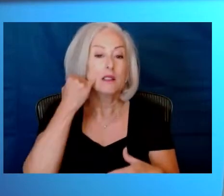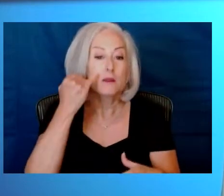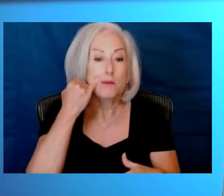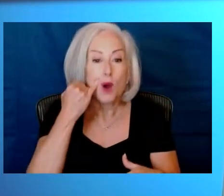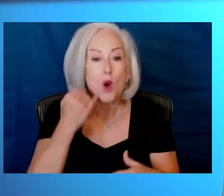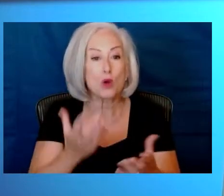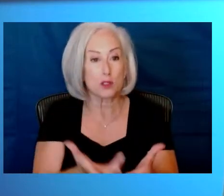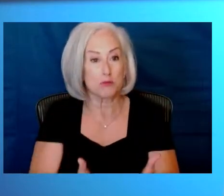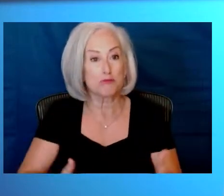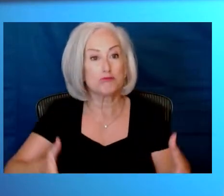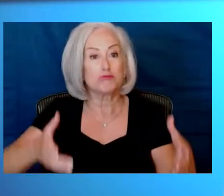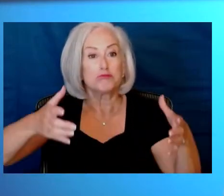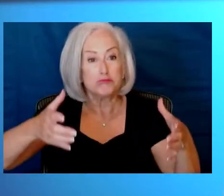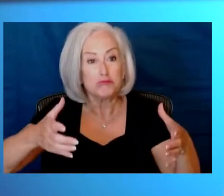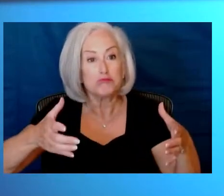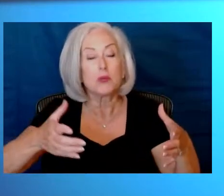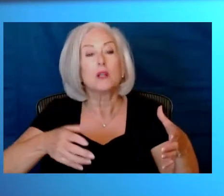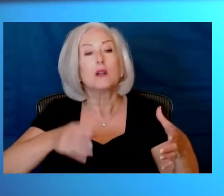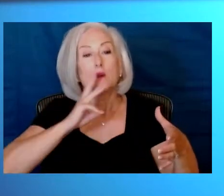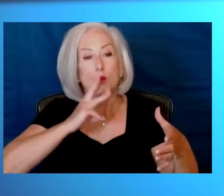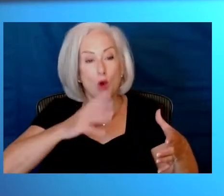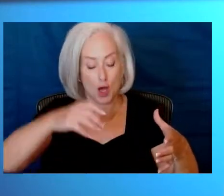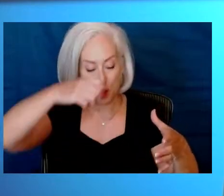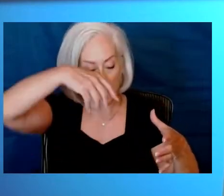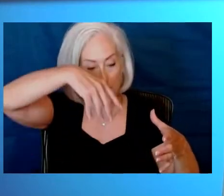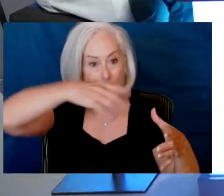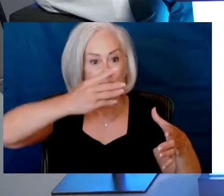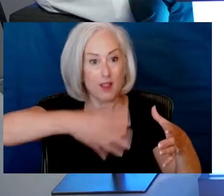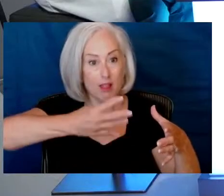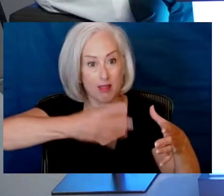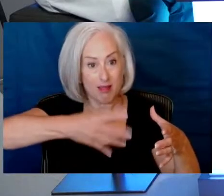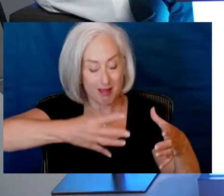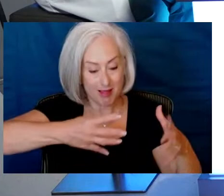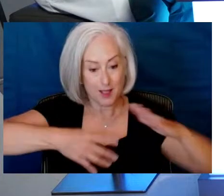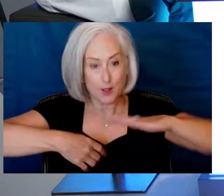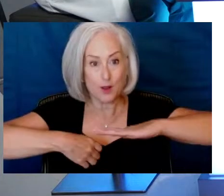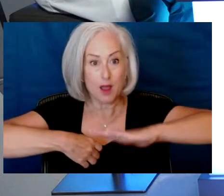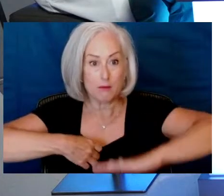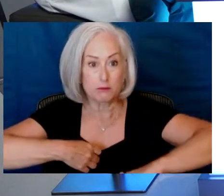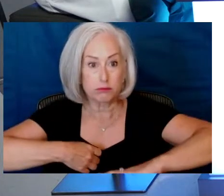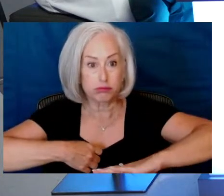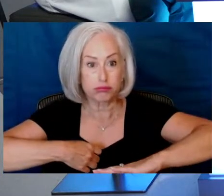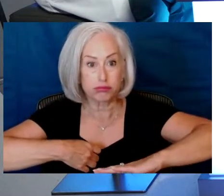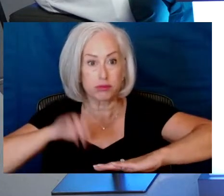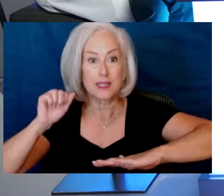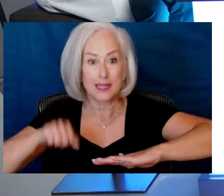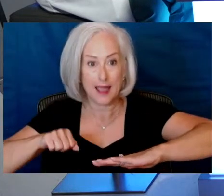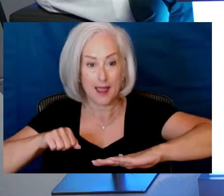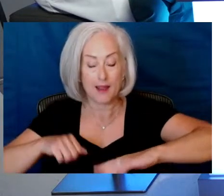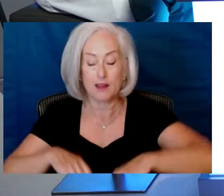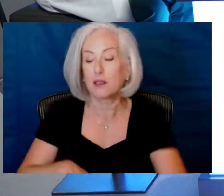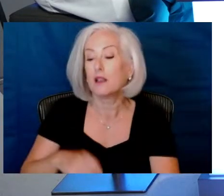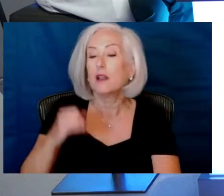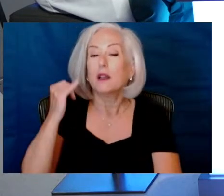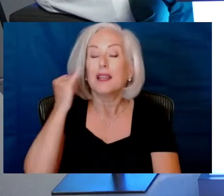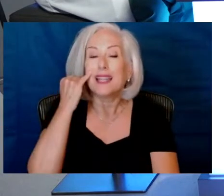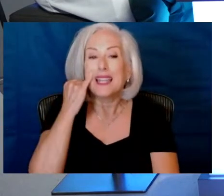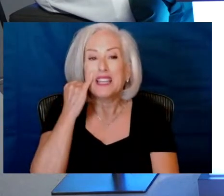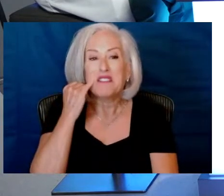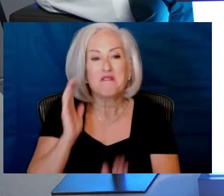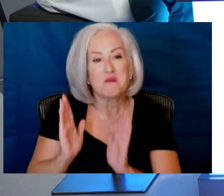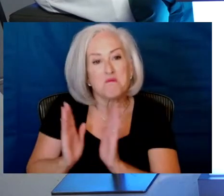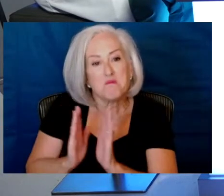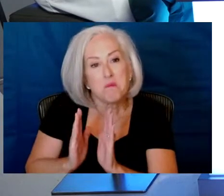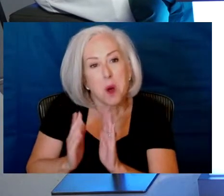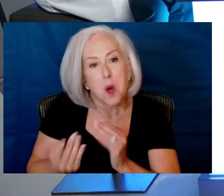water, that would be adequate. And then in the next couple days, if it's a smaller burn, what is the best method? What are the